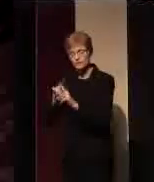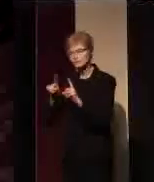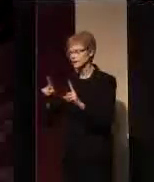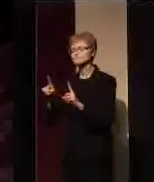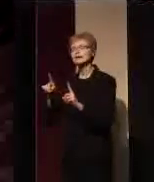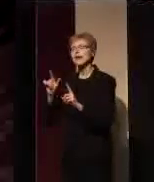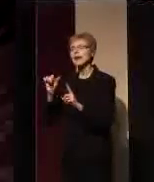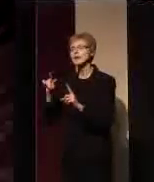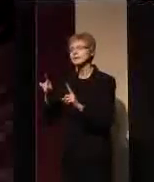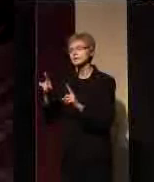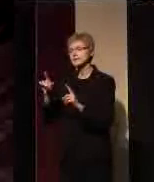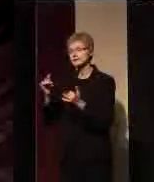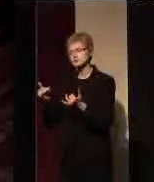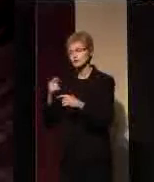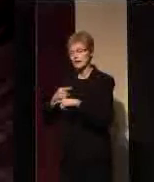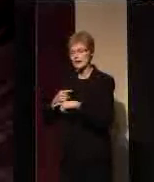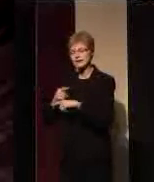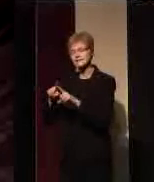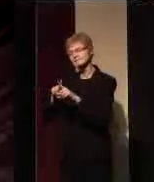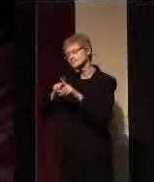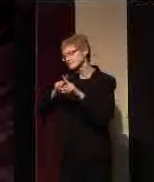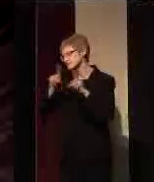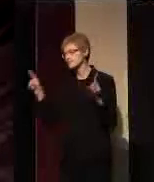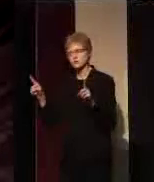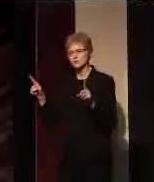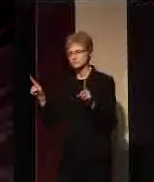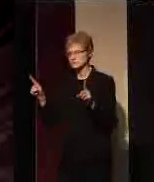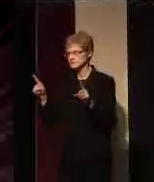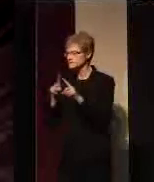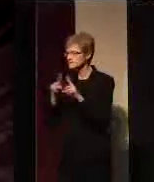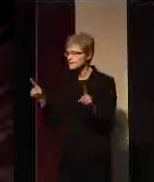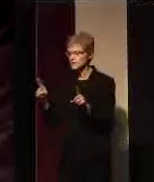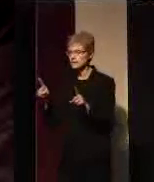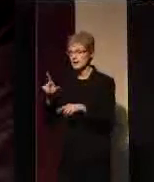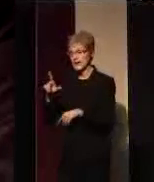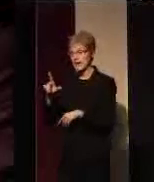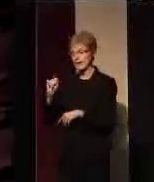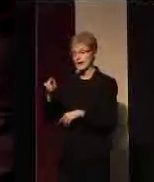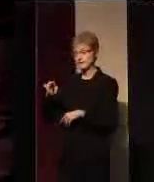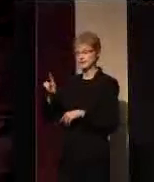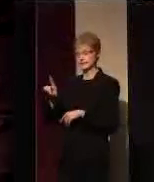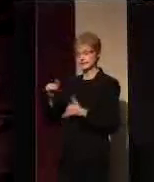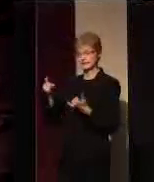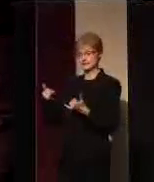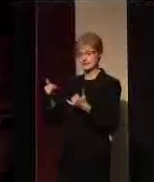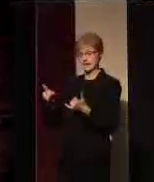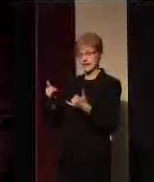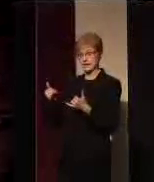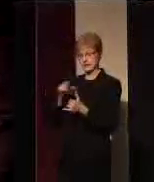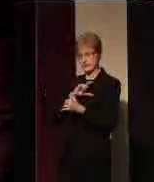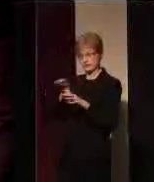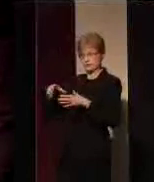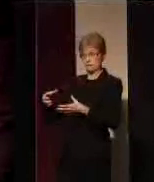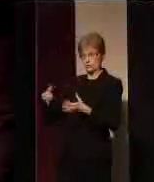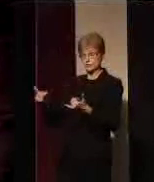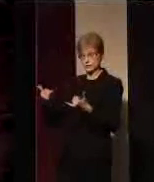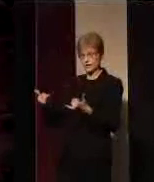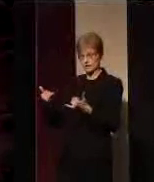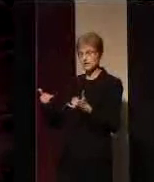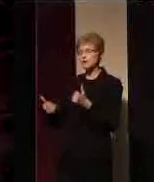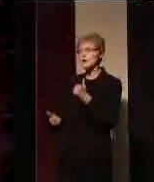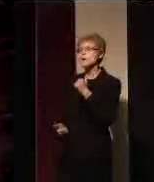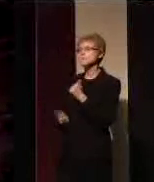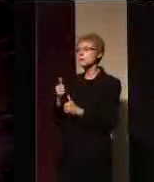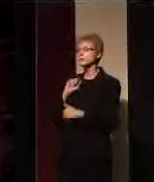of today is so different from back then. The LAPD today, the police force, is